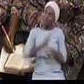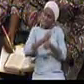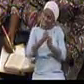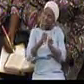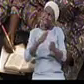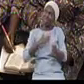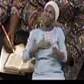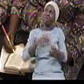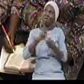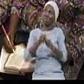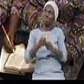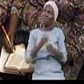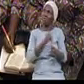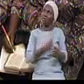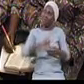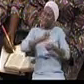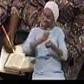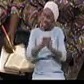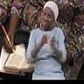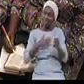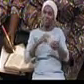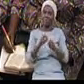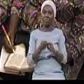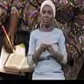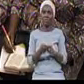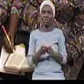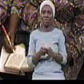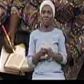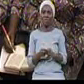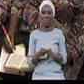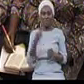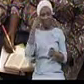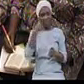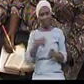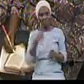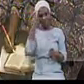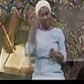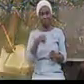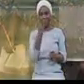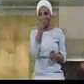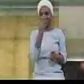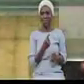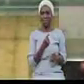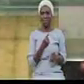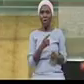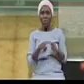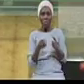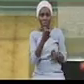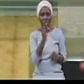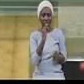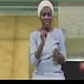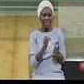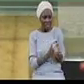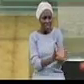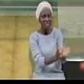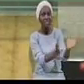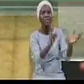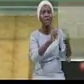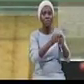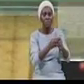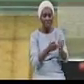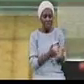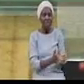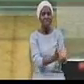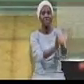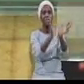there's general famine. If that general famine is not addressed, all the provisions for